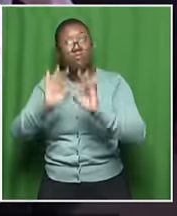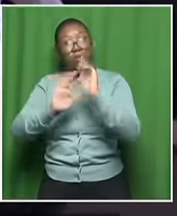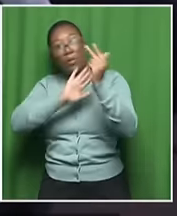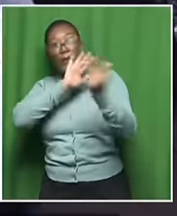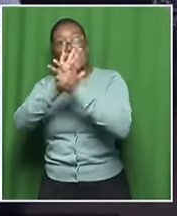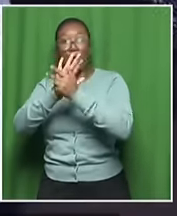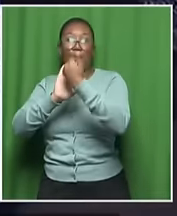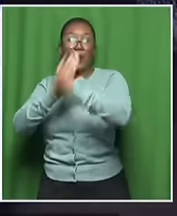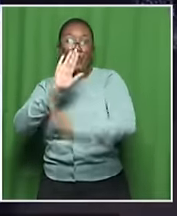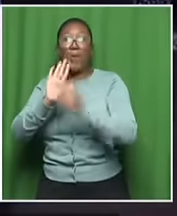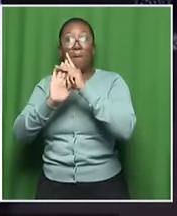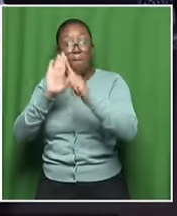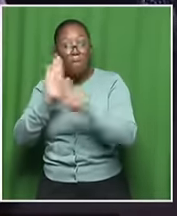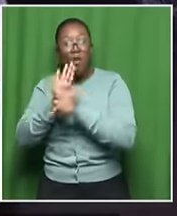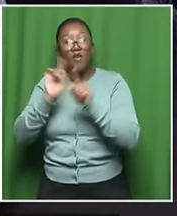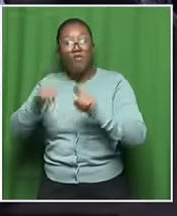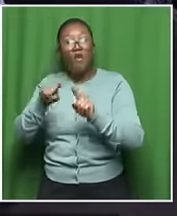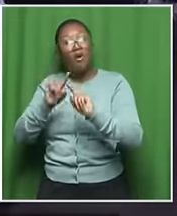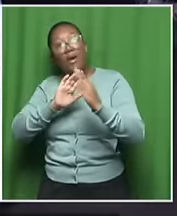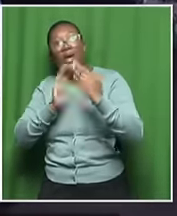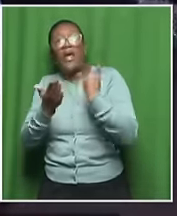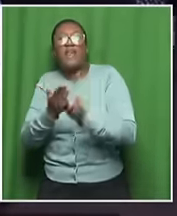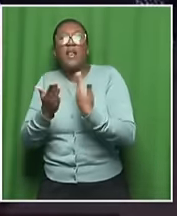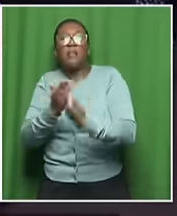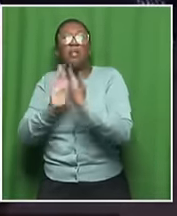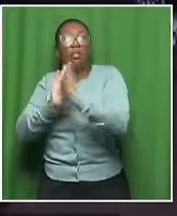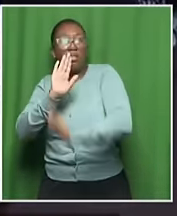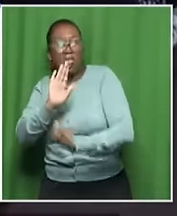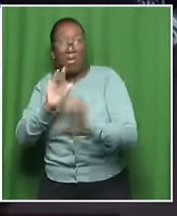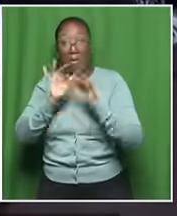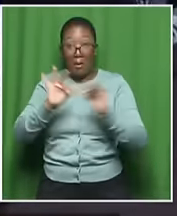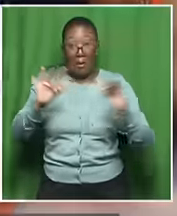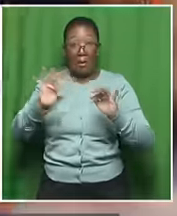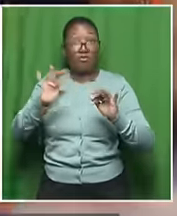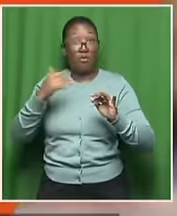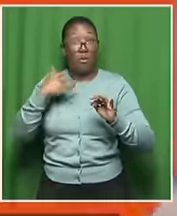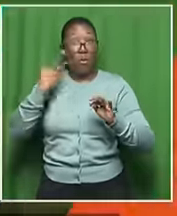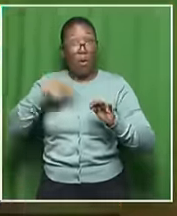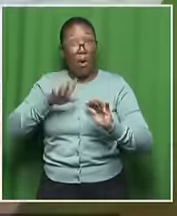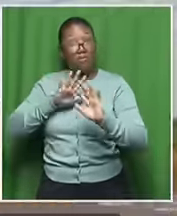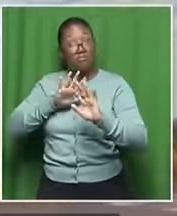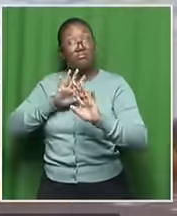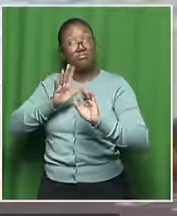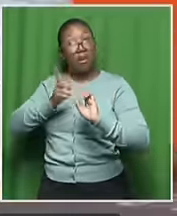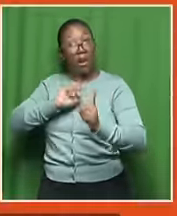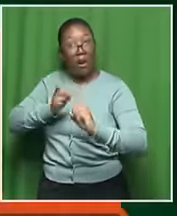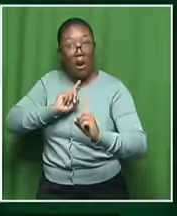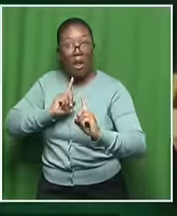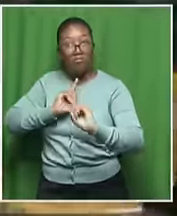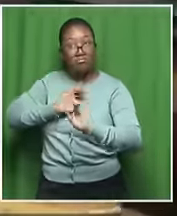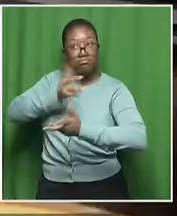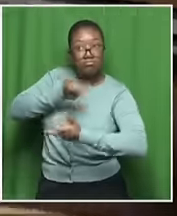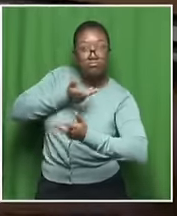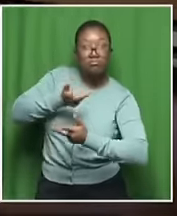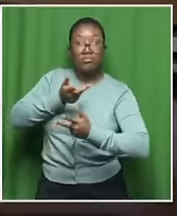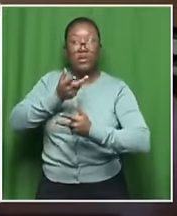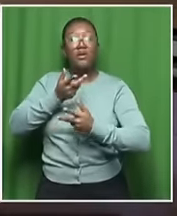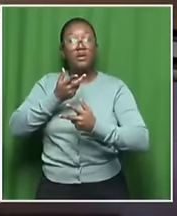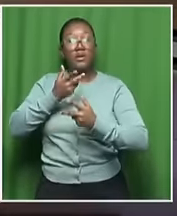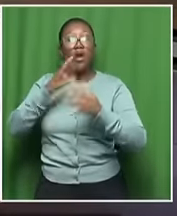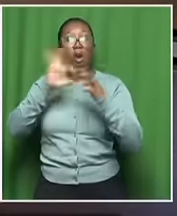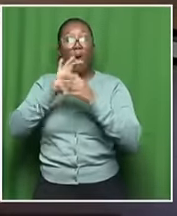that it is available for the people if they want to be served in their mother tongue language. Especially also the